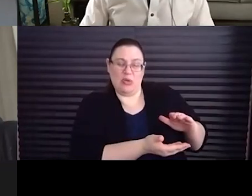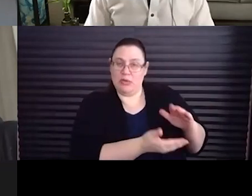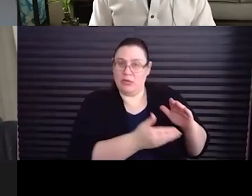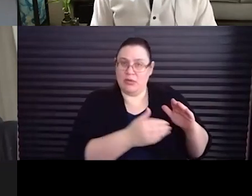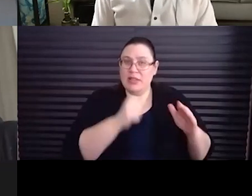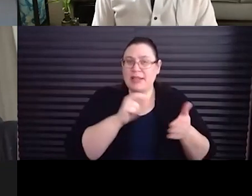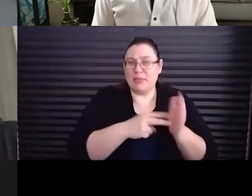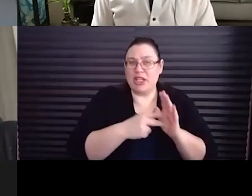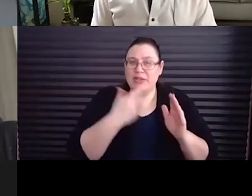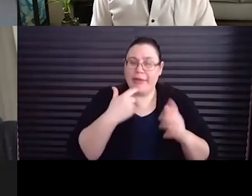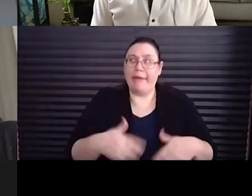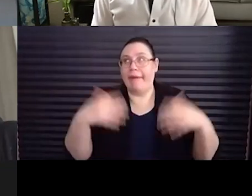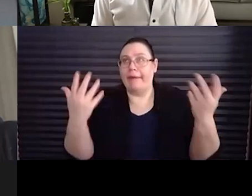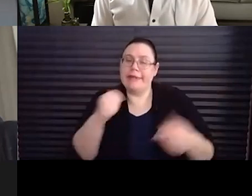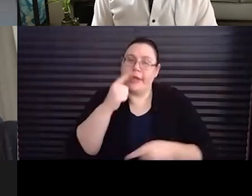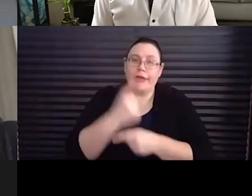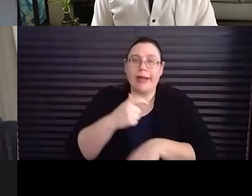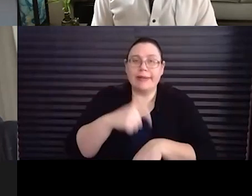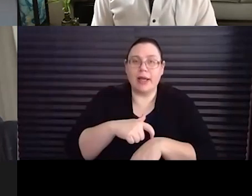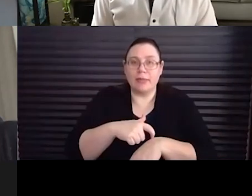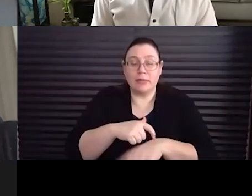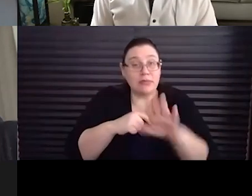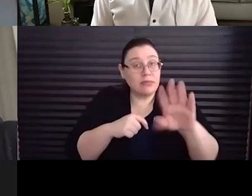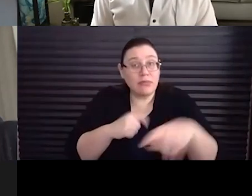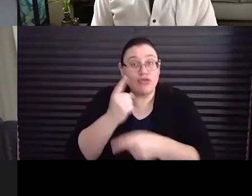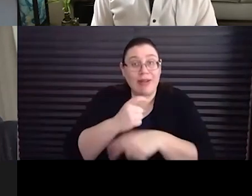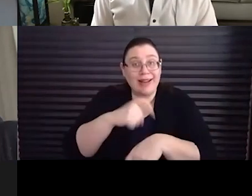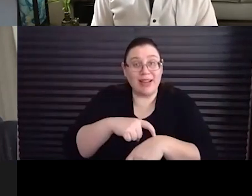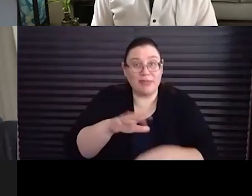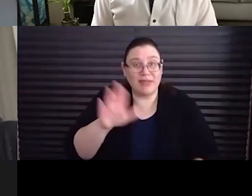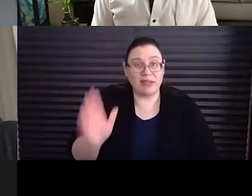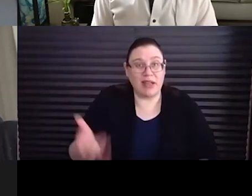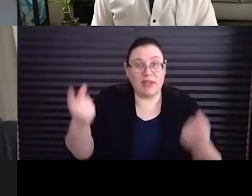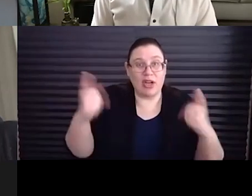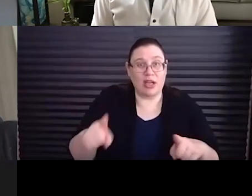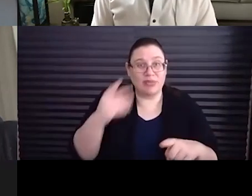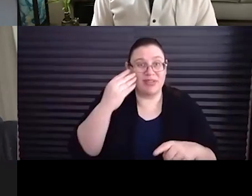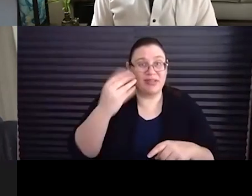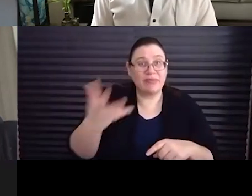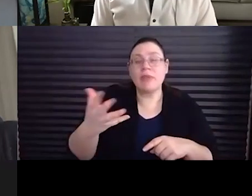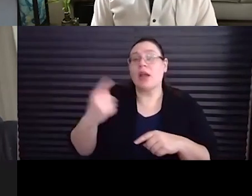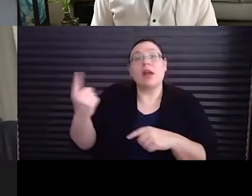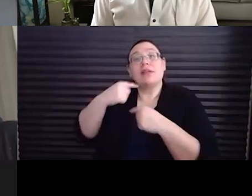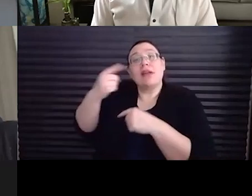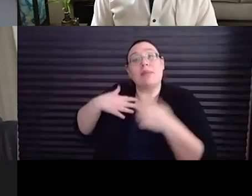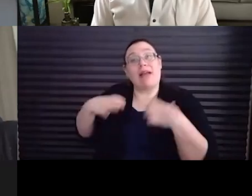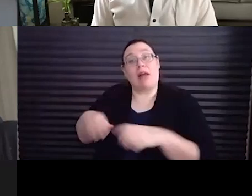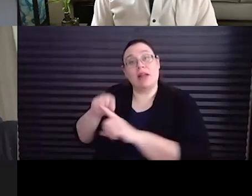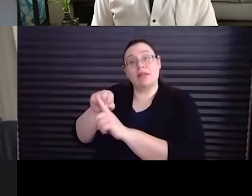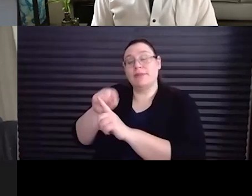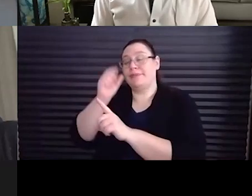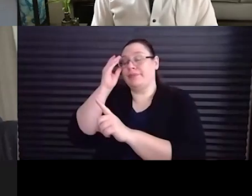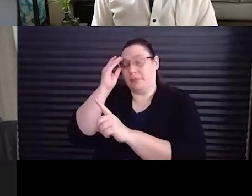out of saying, well, it's not the time. You know, it's never going to be the right time. So, you know, I always tell my clients, if